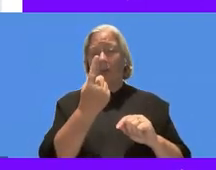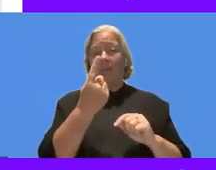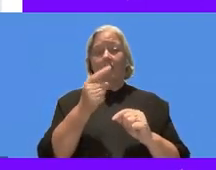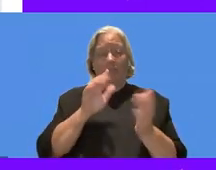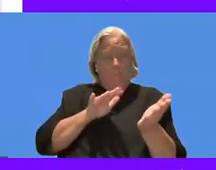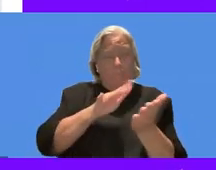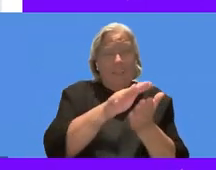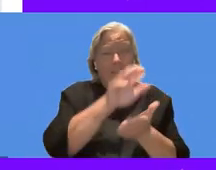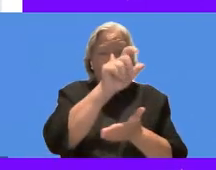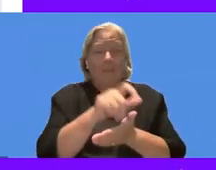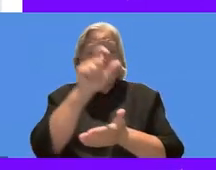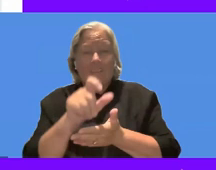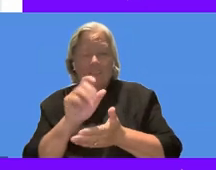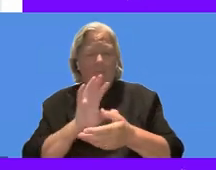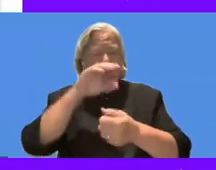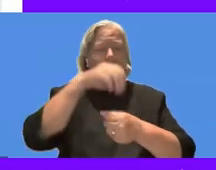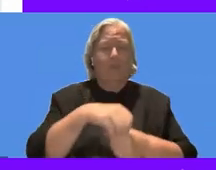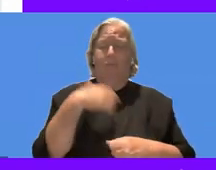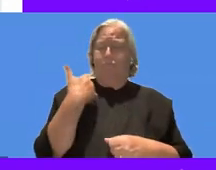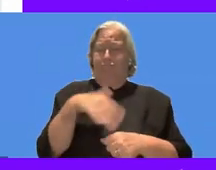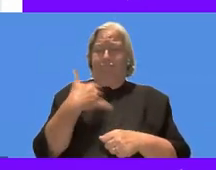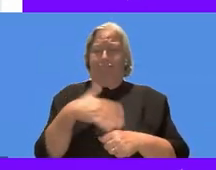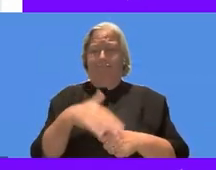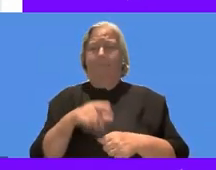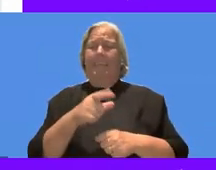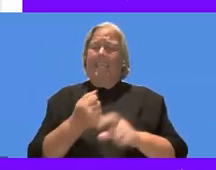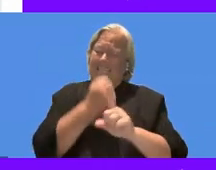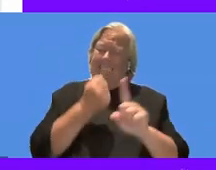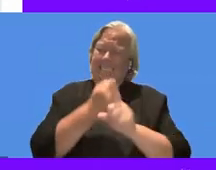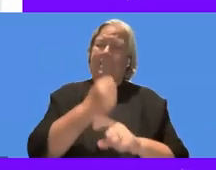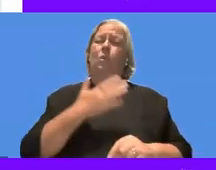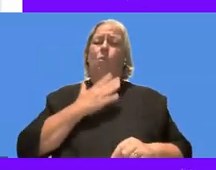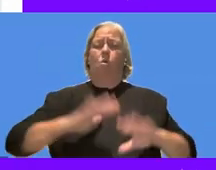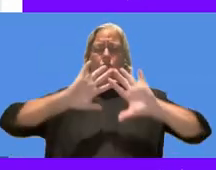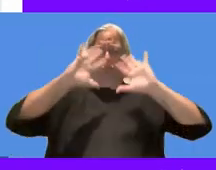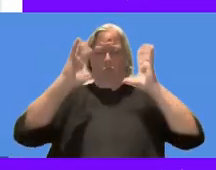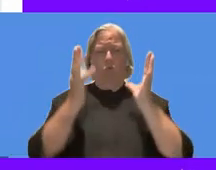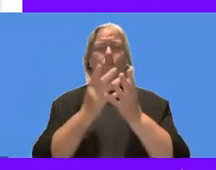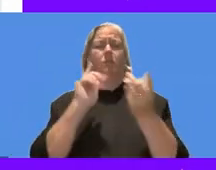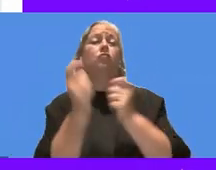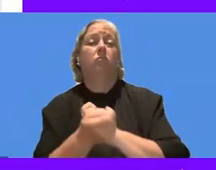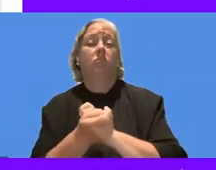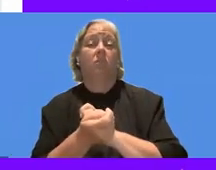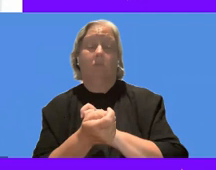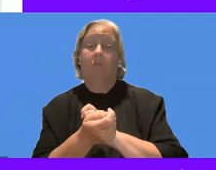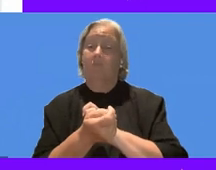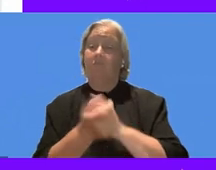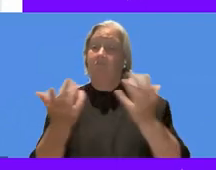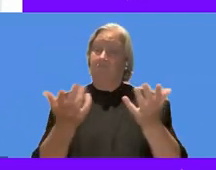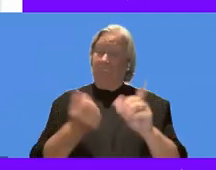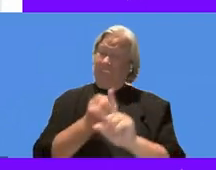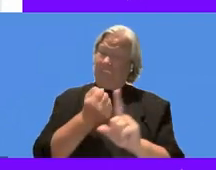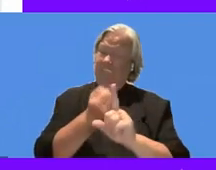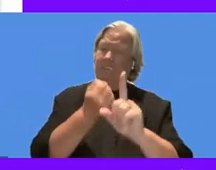engaged in a massive digital advocacy effort to drive global change, creating a massive civic movement for, by, and with